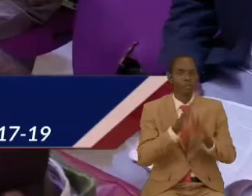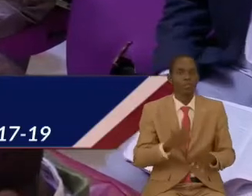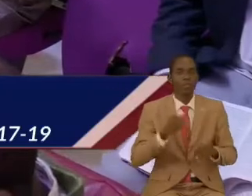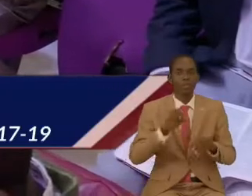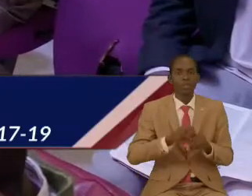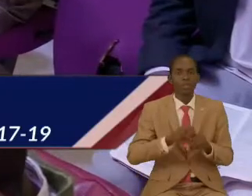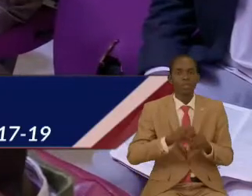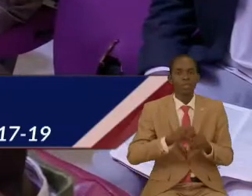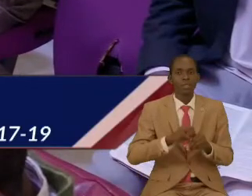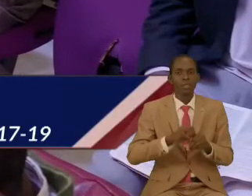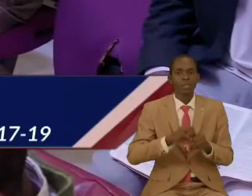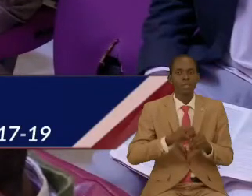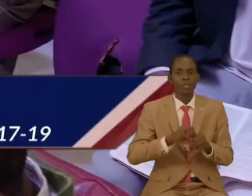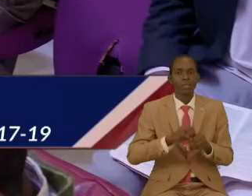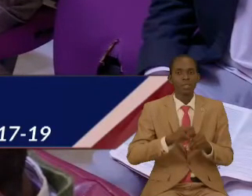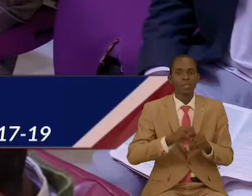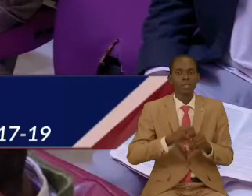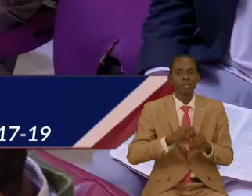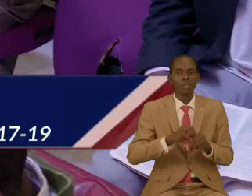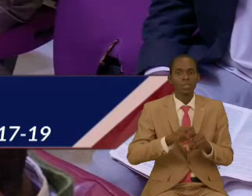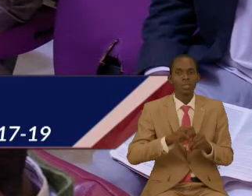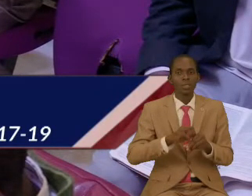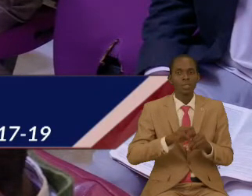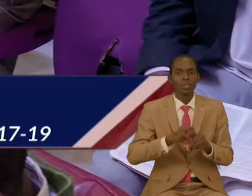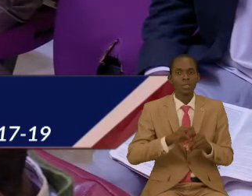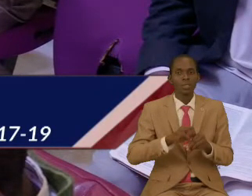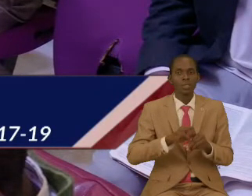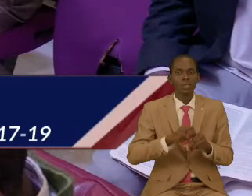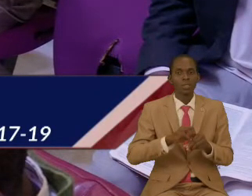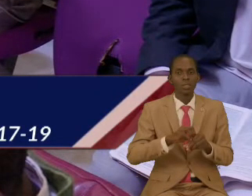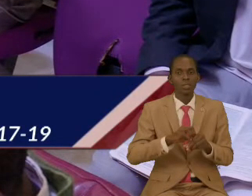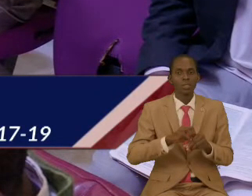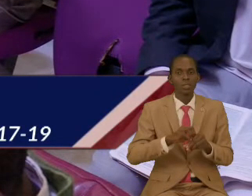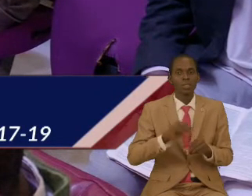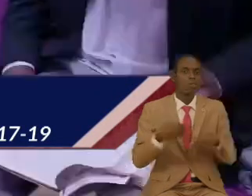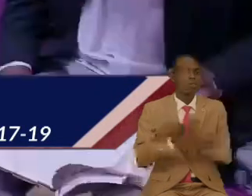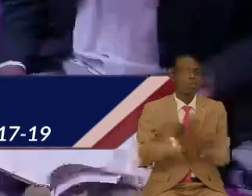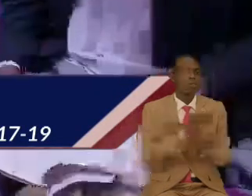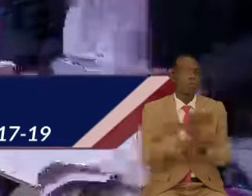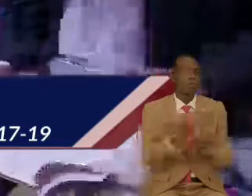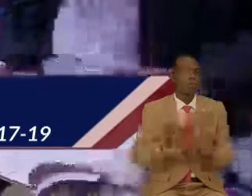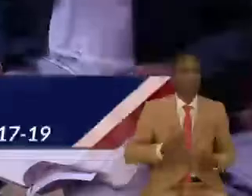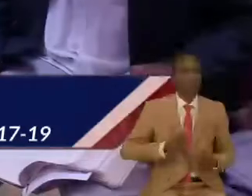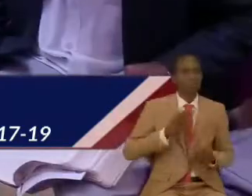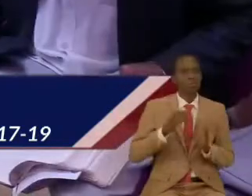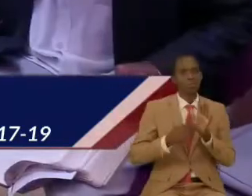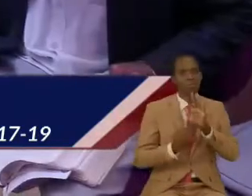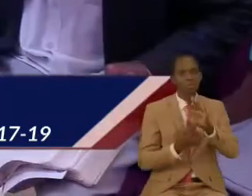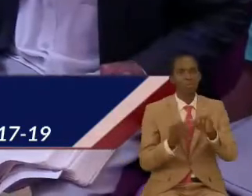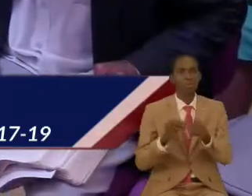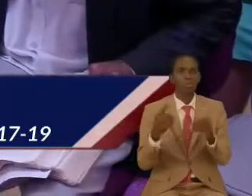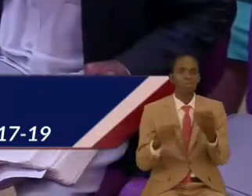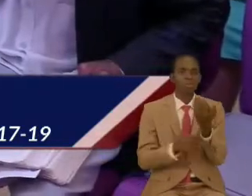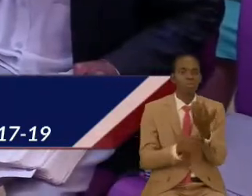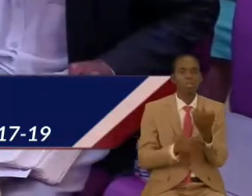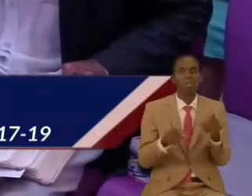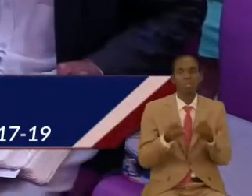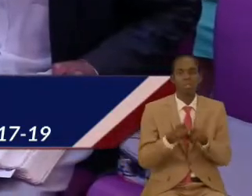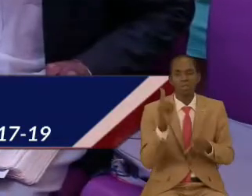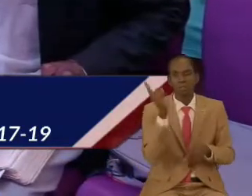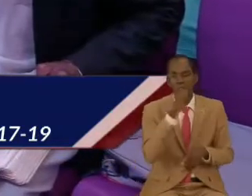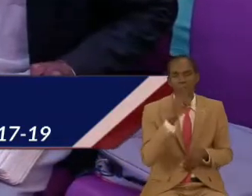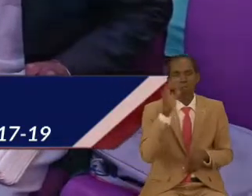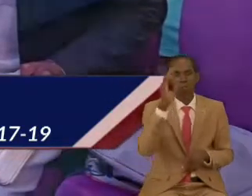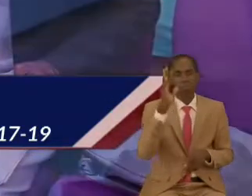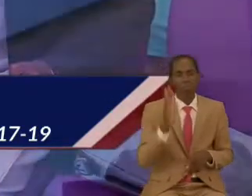are people like these Judaizers, false apostles and false prophets and false